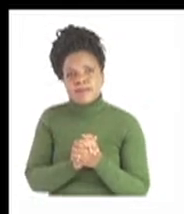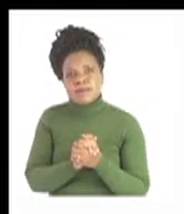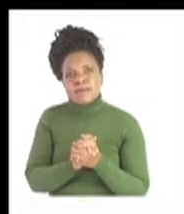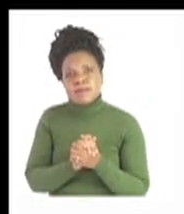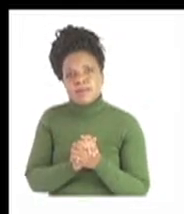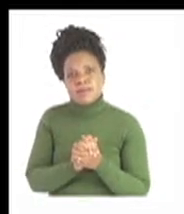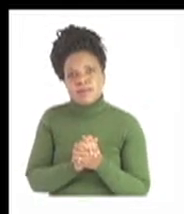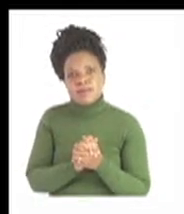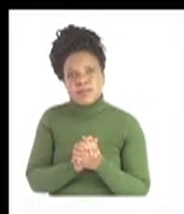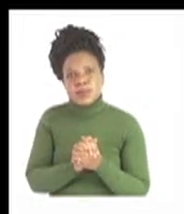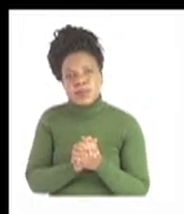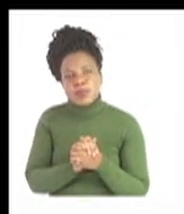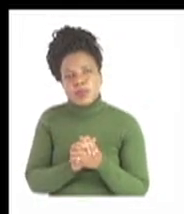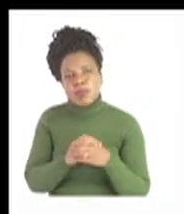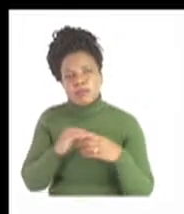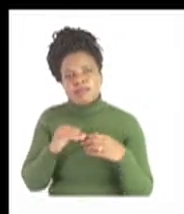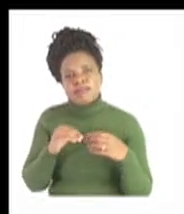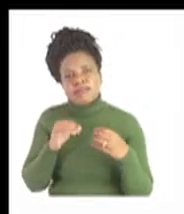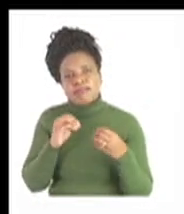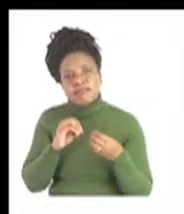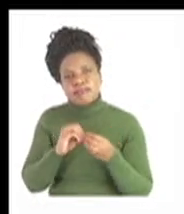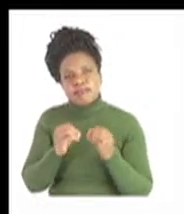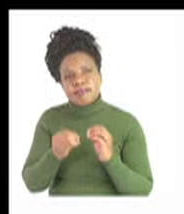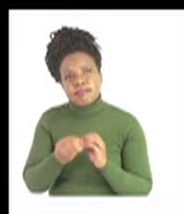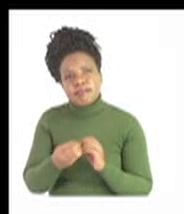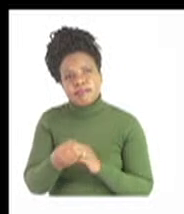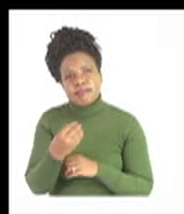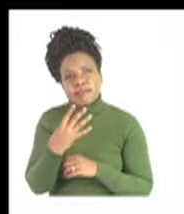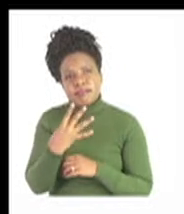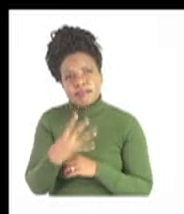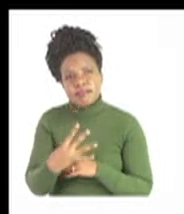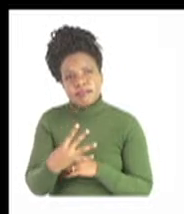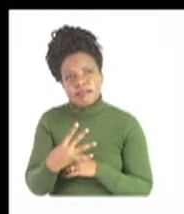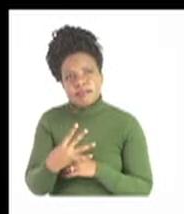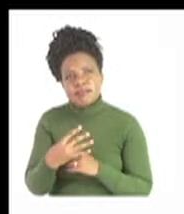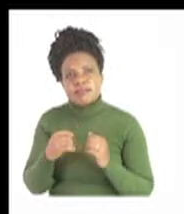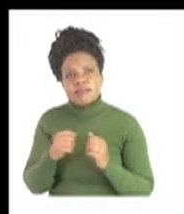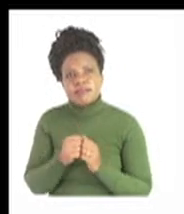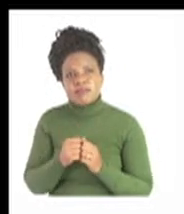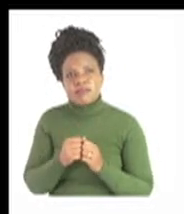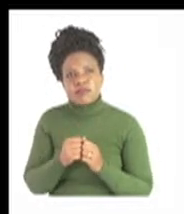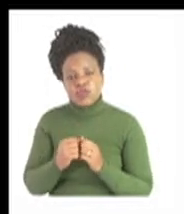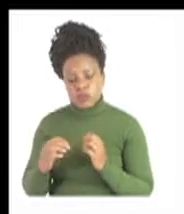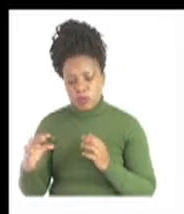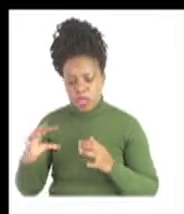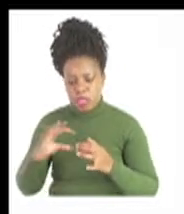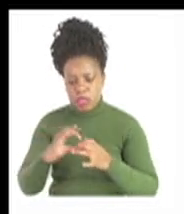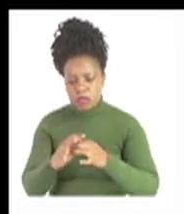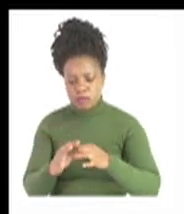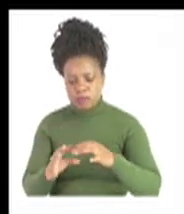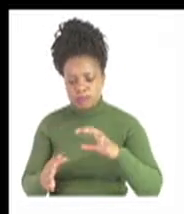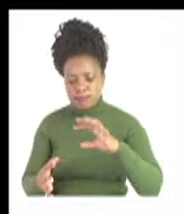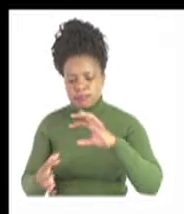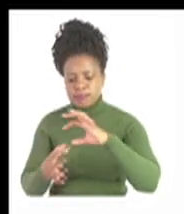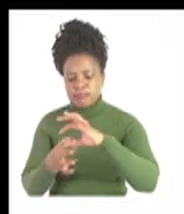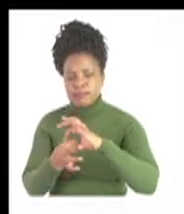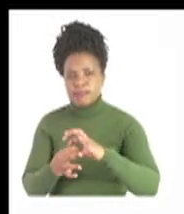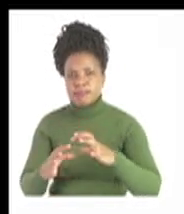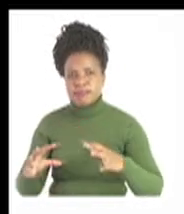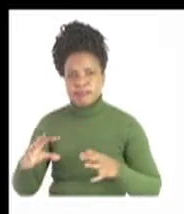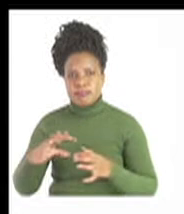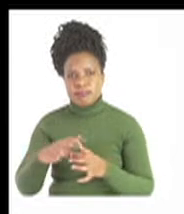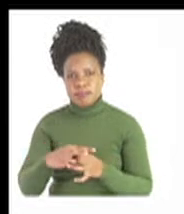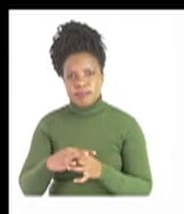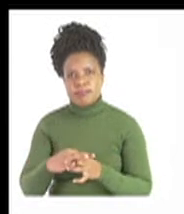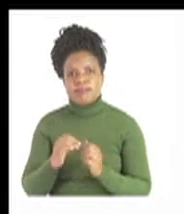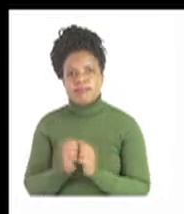can do that. Number 4, we have to draw a line to match the